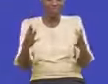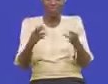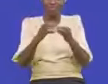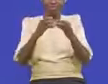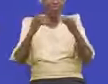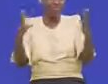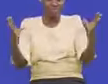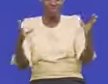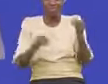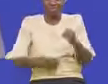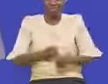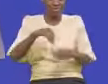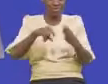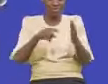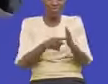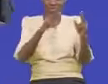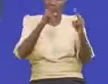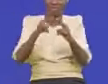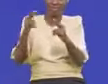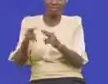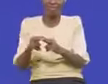Amewo le fu kpem le kɔƒe ya ŋutɔe.